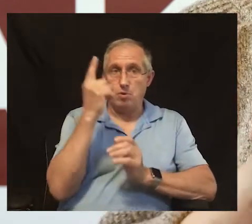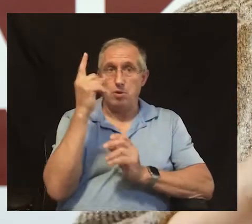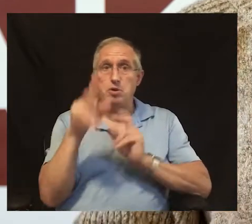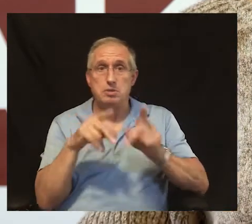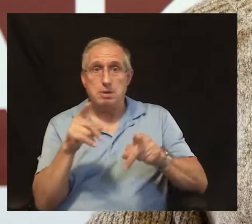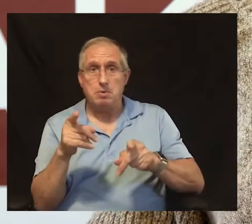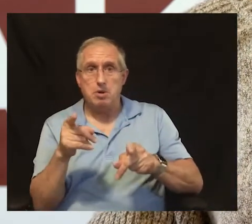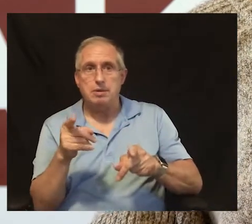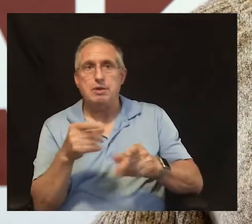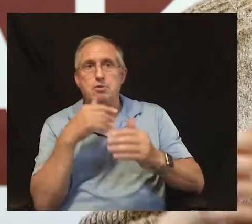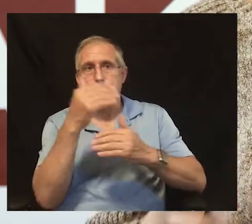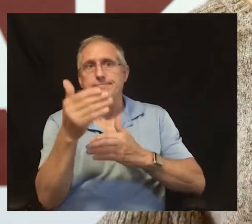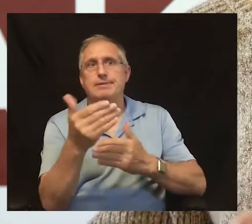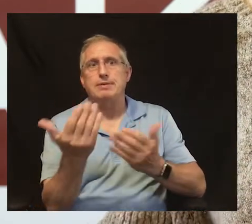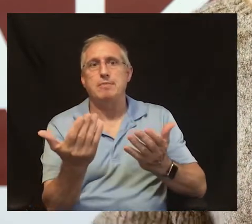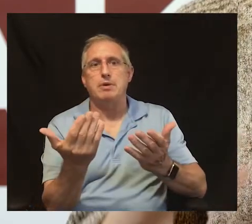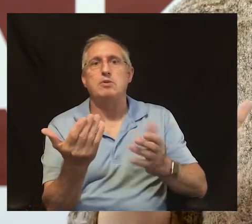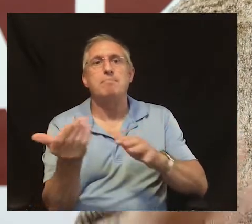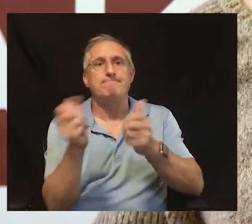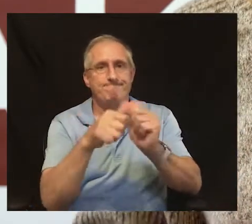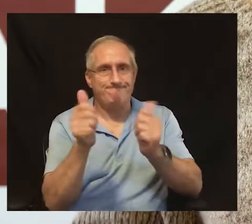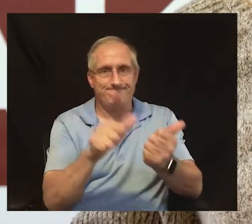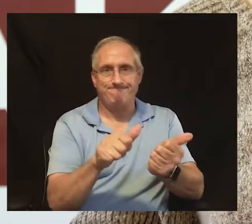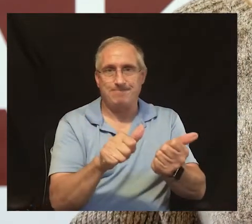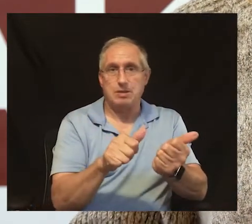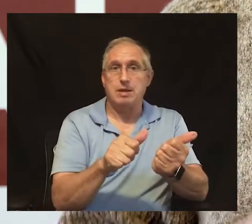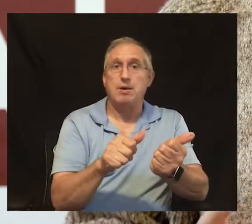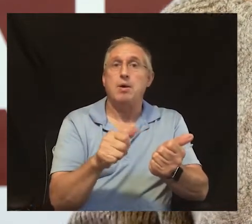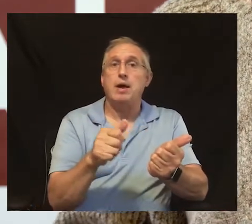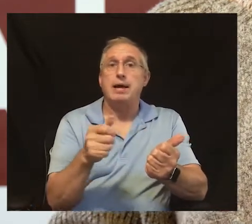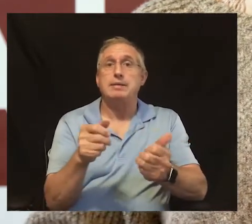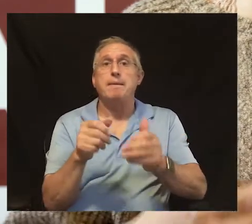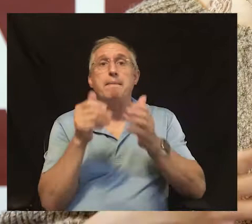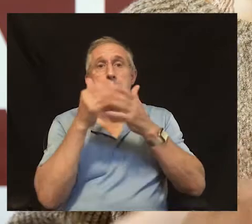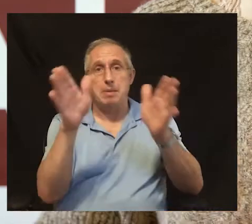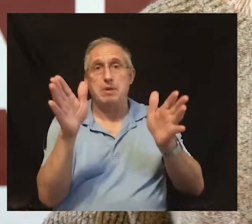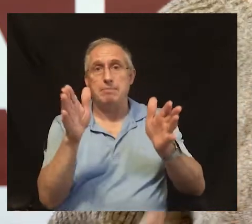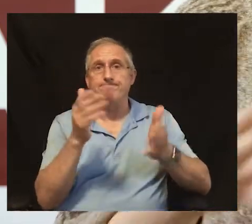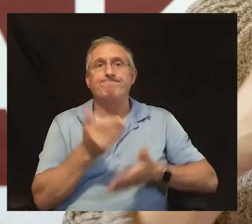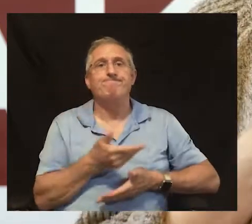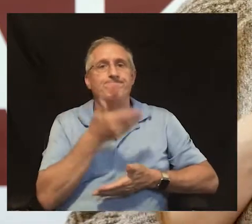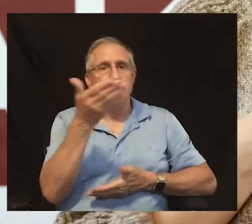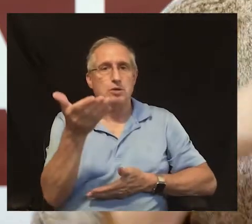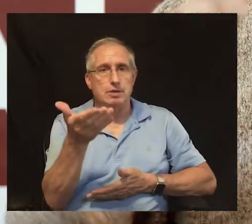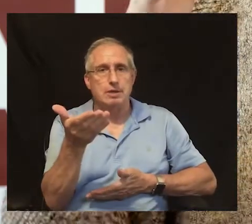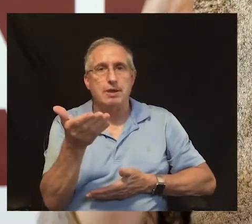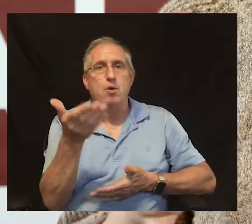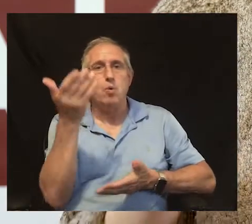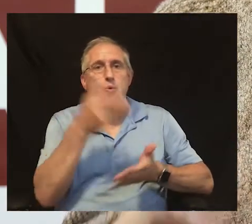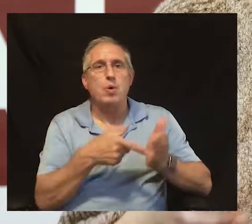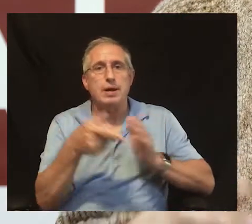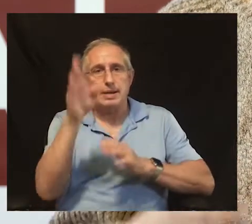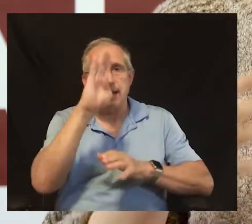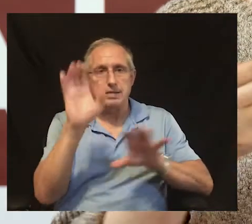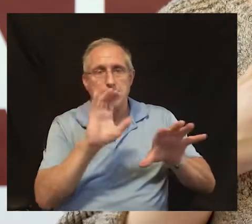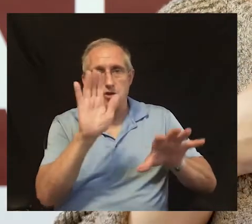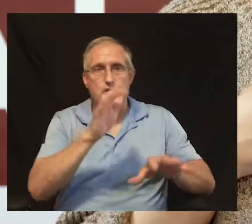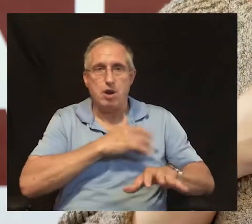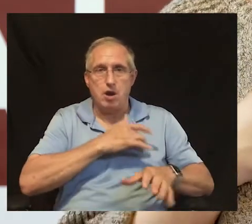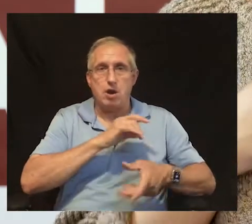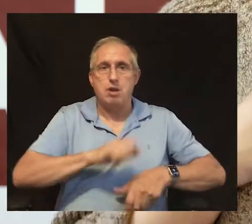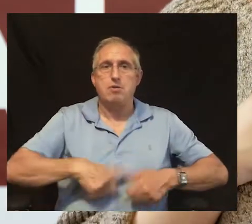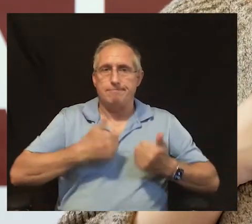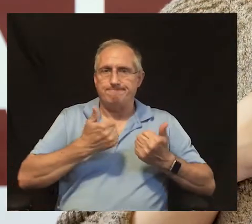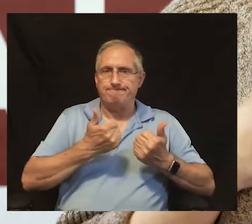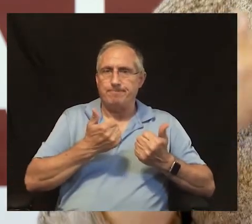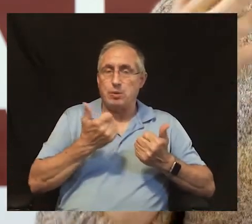If you're one of those people, then your next step is baptism. Baptism is a public profession of what God has done in your